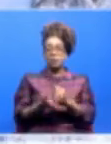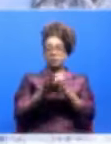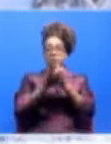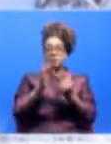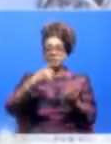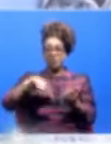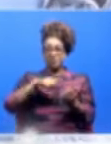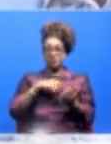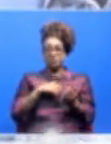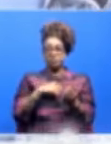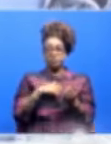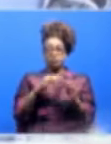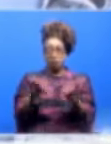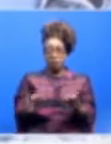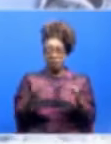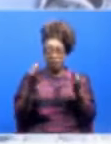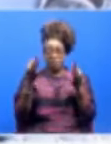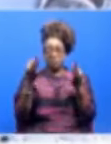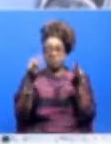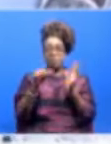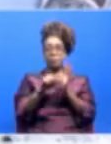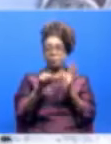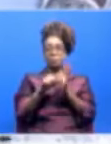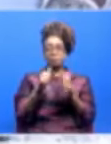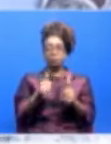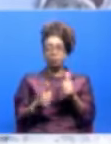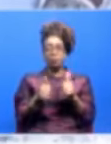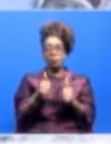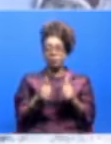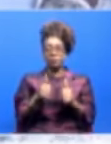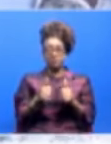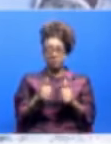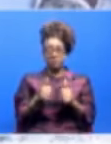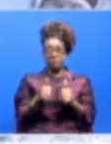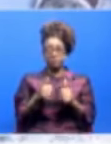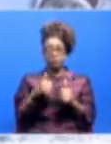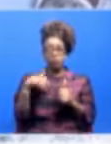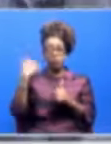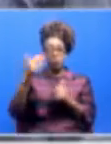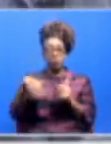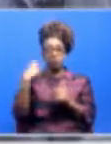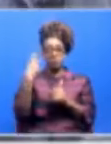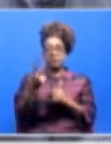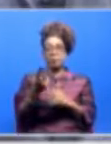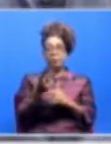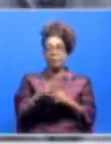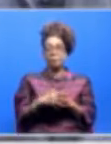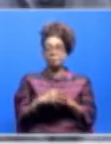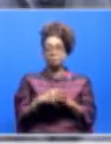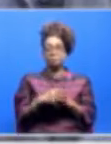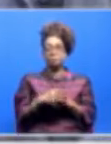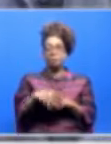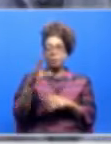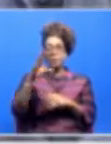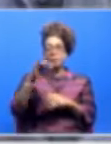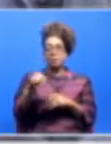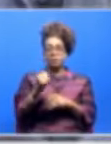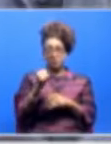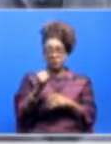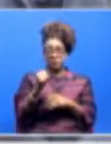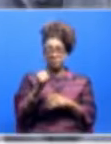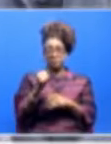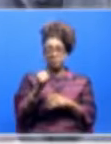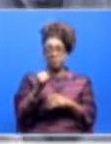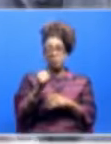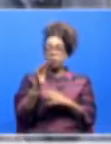us in unraveling the problem that we are witnessing this morning. Chief Justice